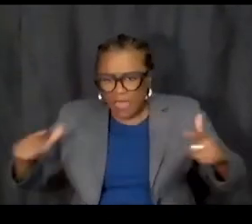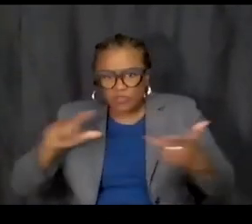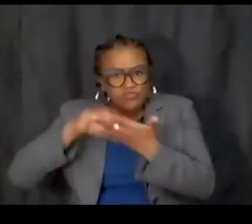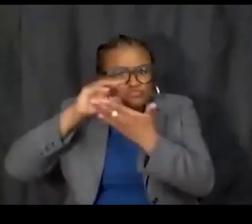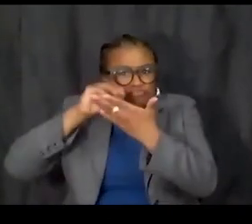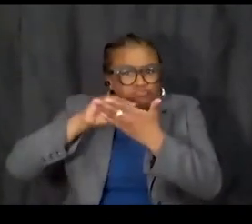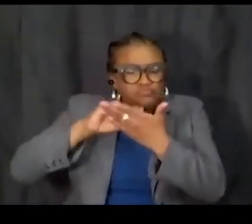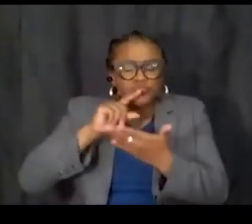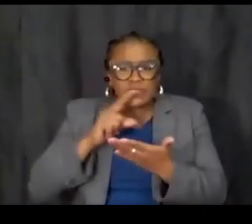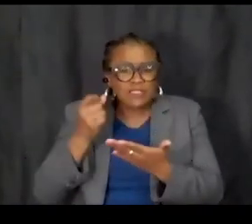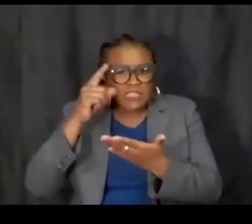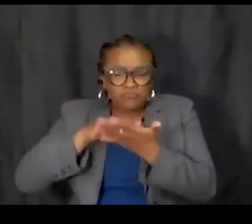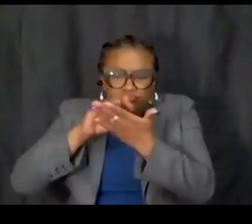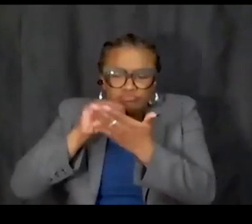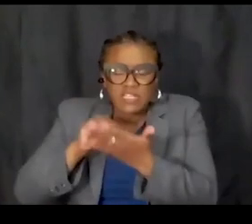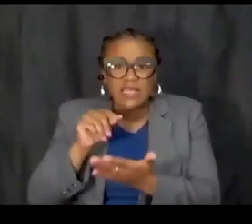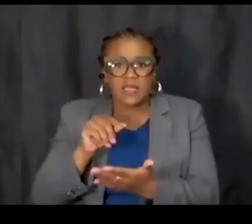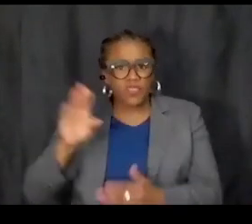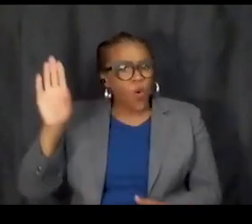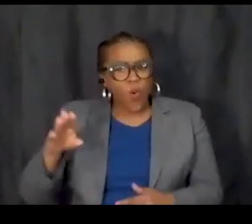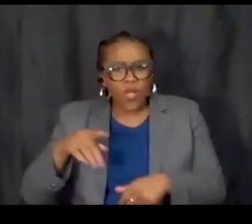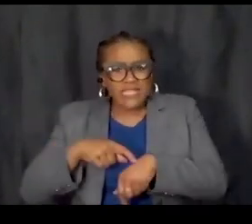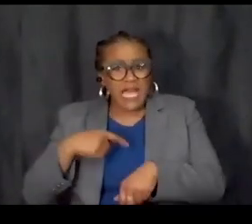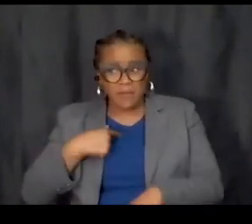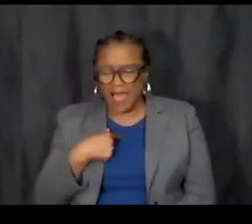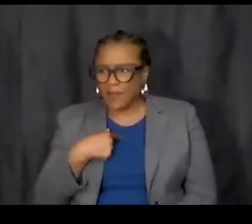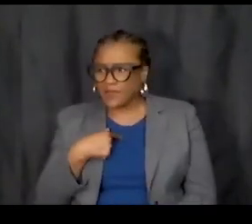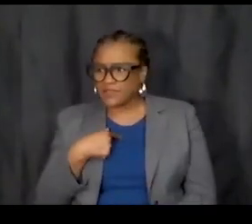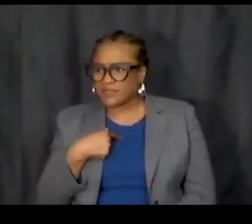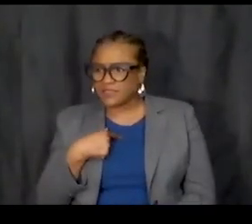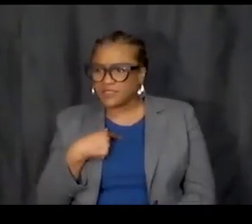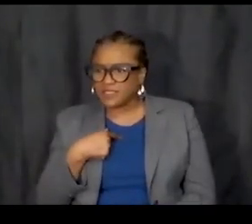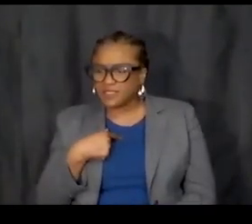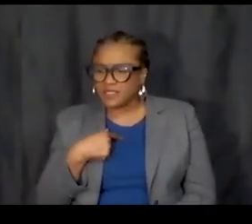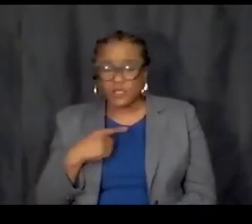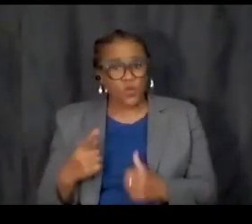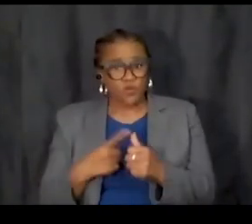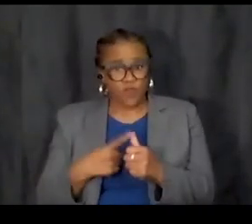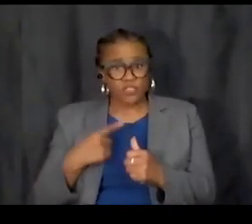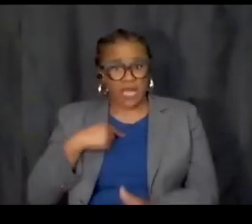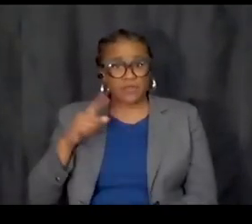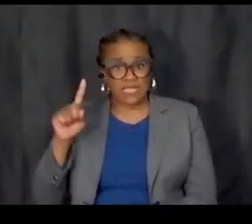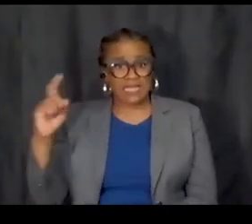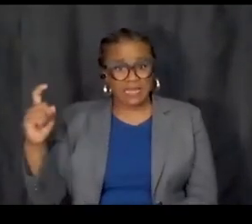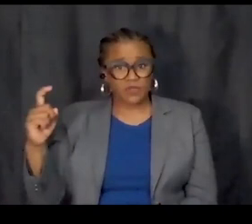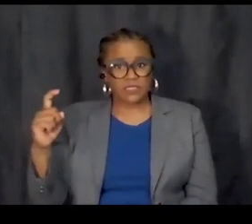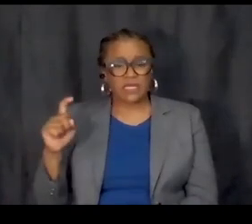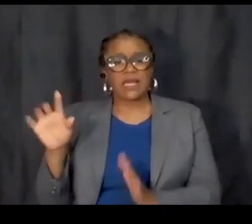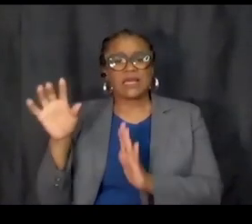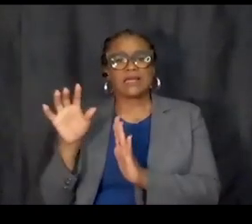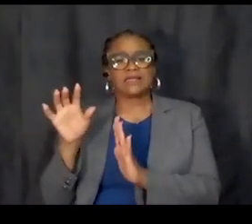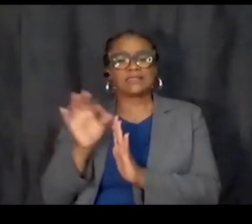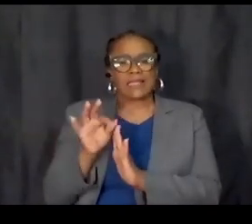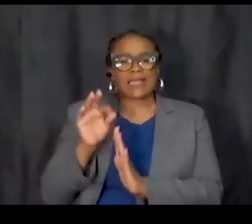time, I was, first I was diagnosed as a select mute, and then I was diagnosed